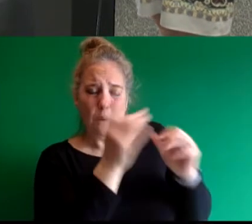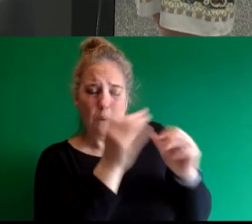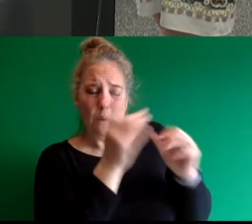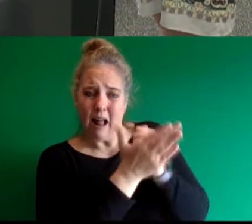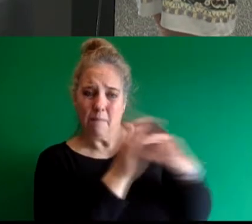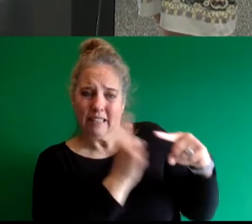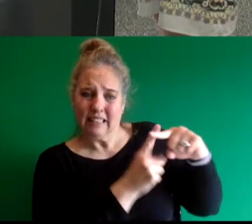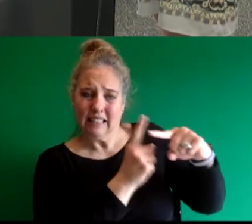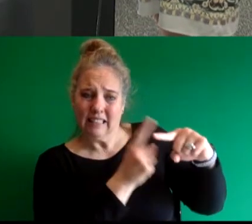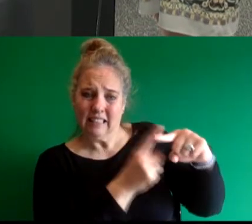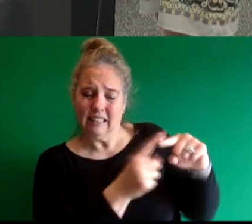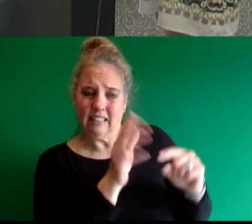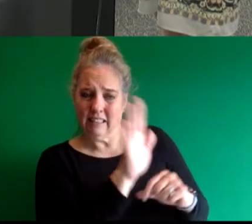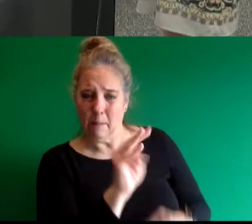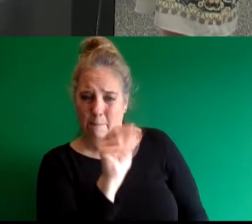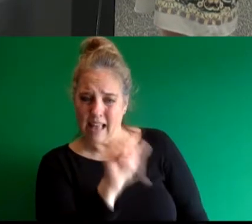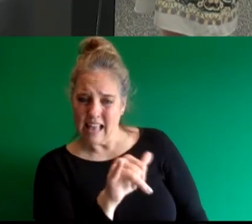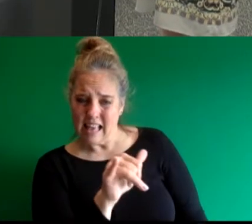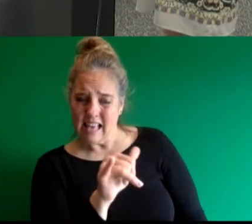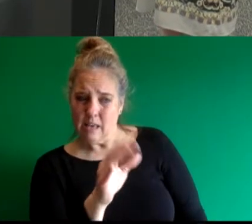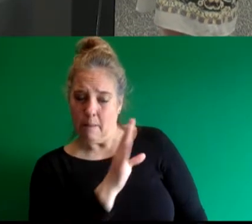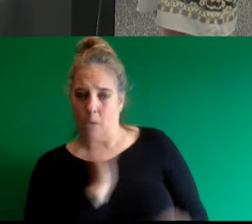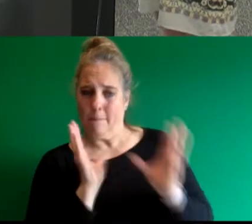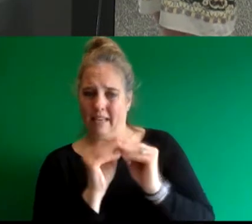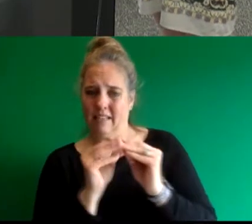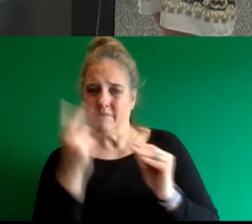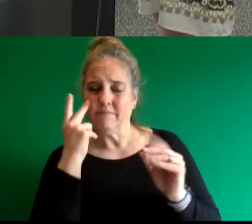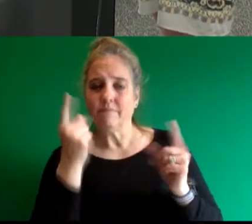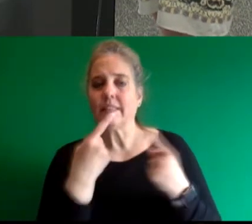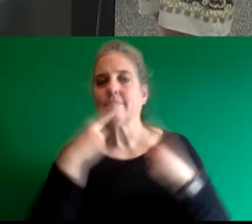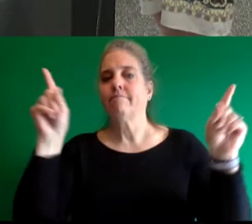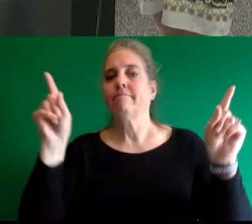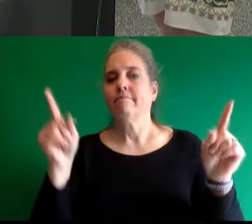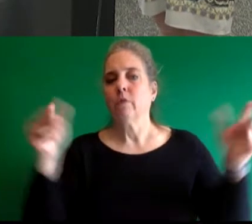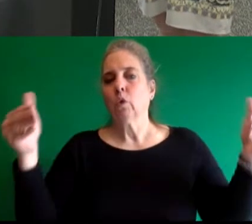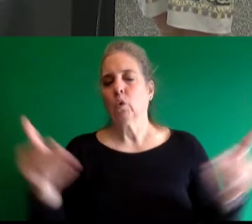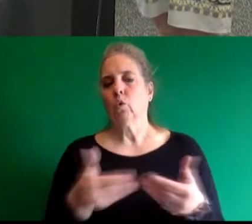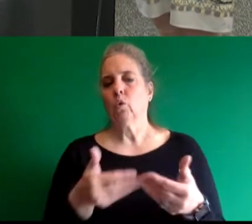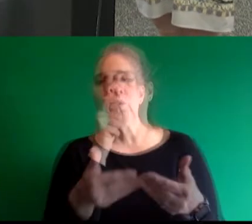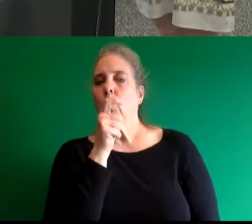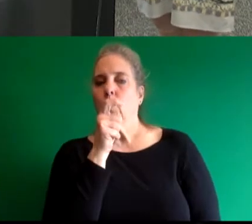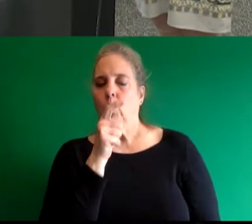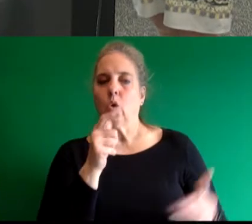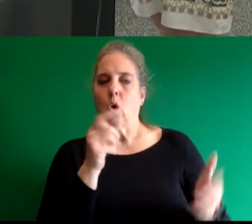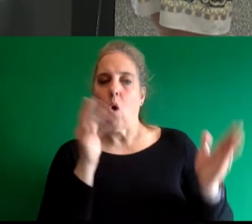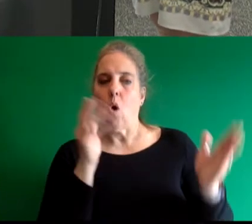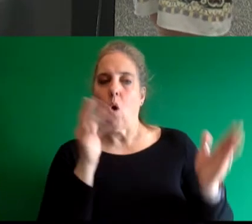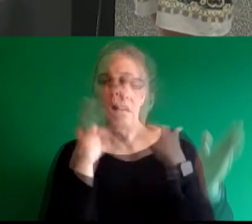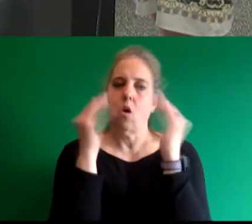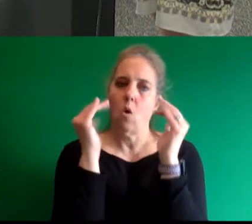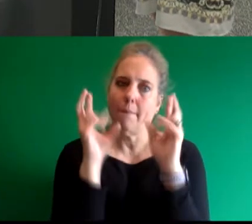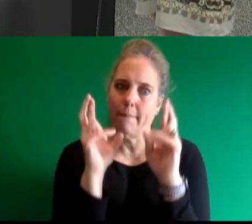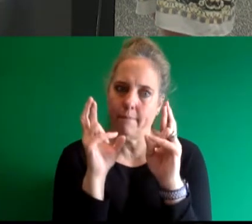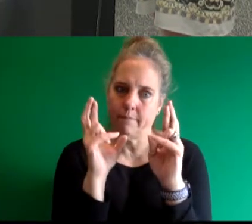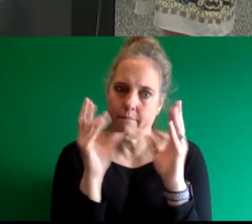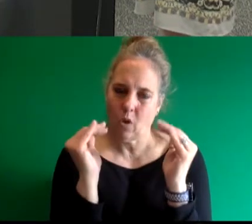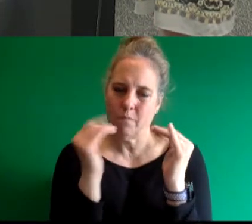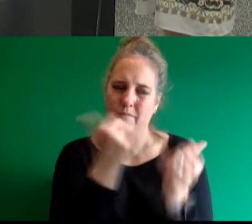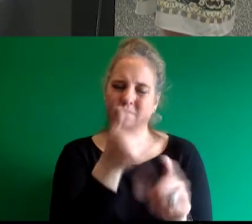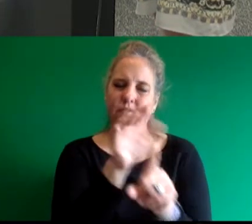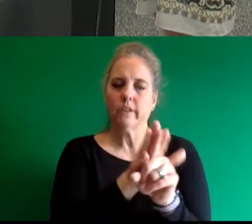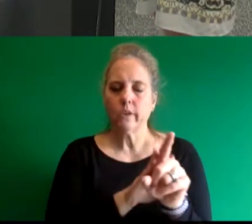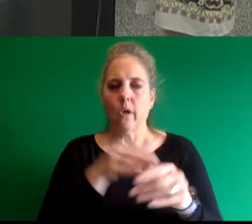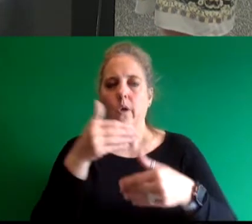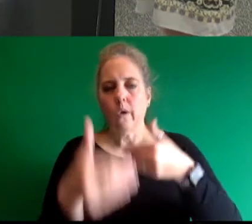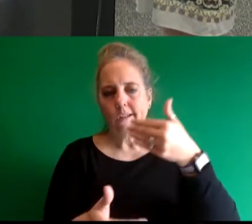able to introduce an individual and who's going through the process of coming on. And